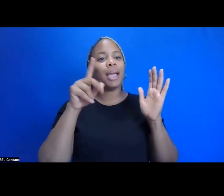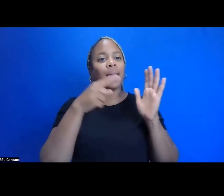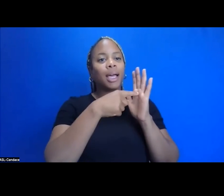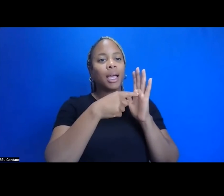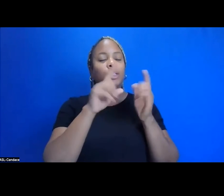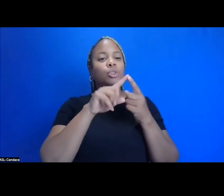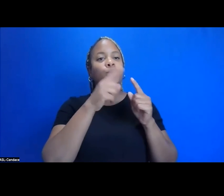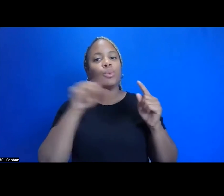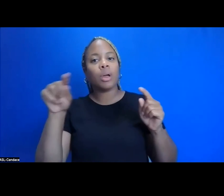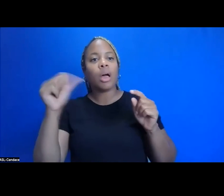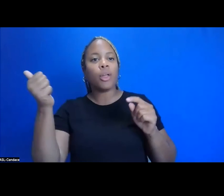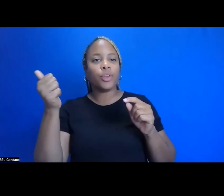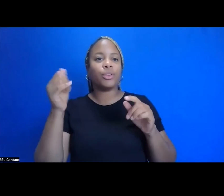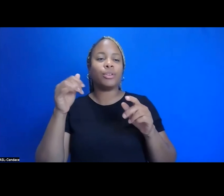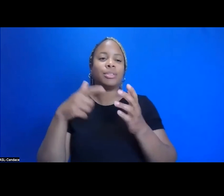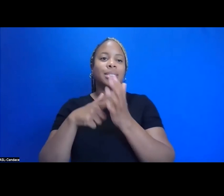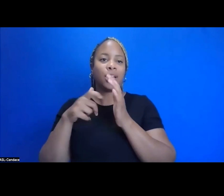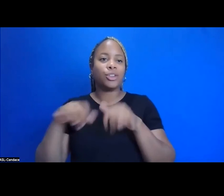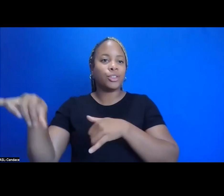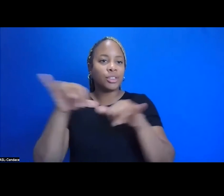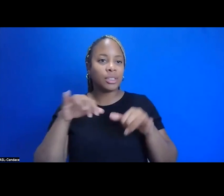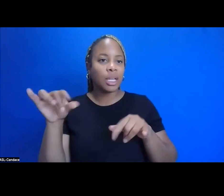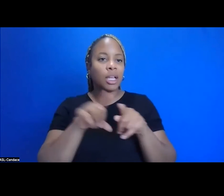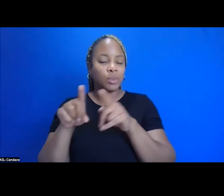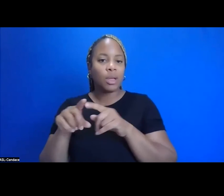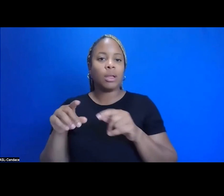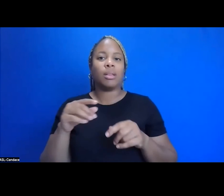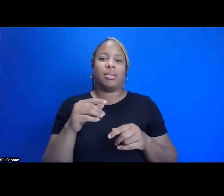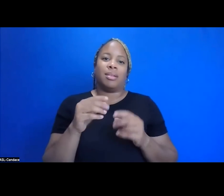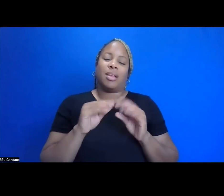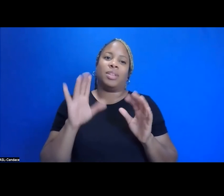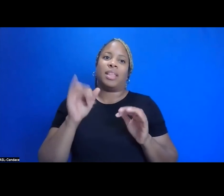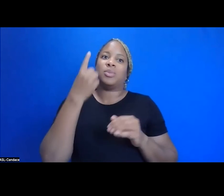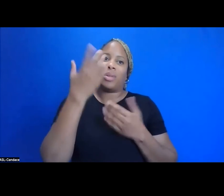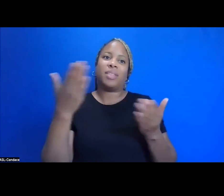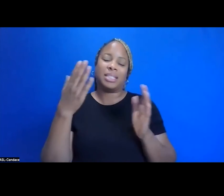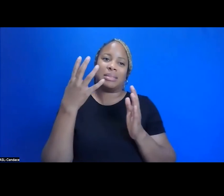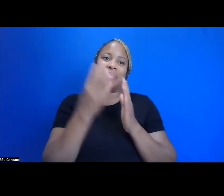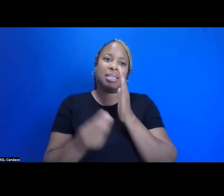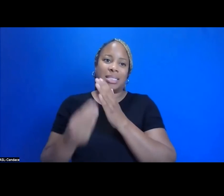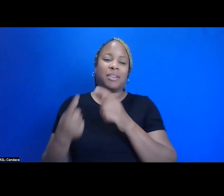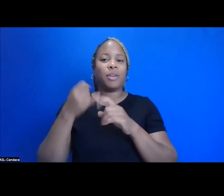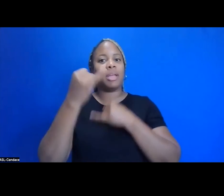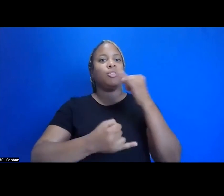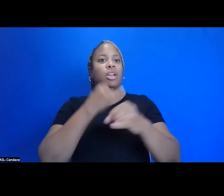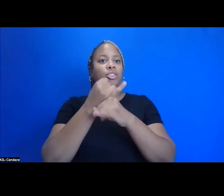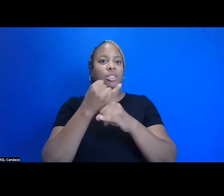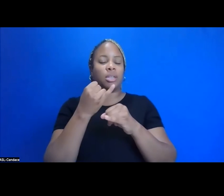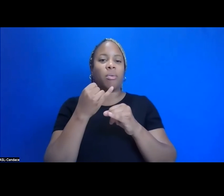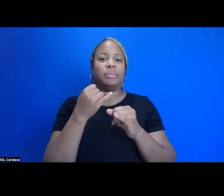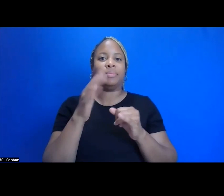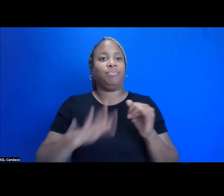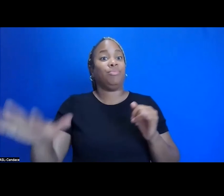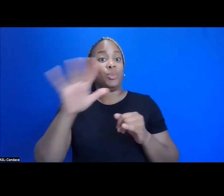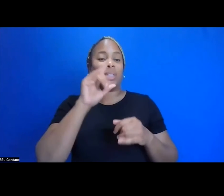to others and to other standards as well, because obviously it's one thing that's really missing from internationally and almost anywhere